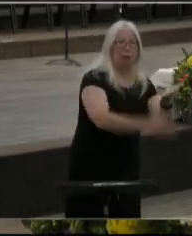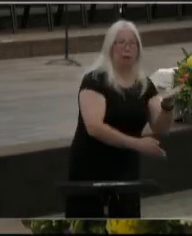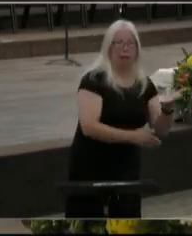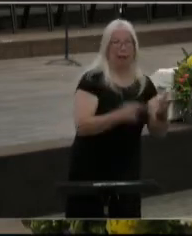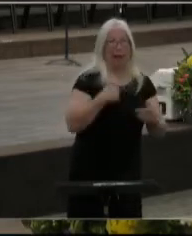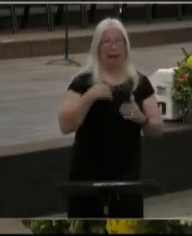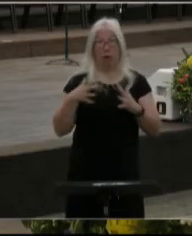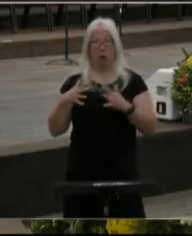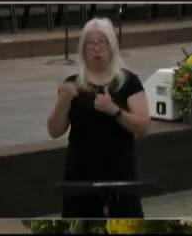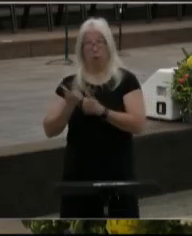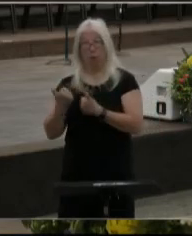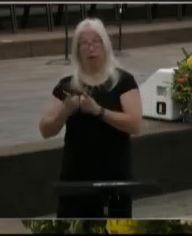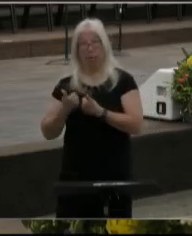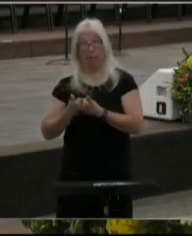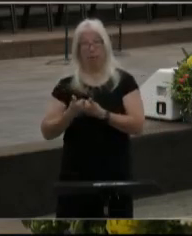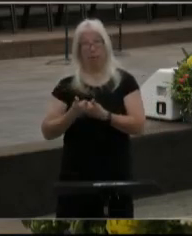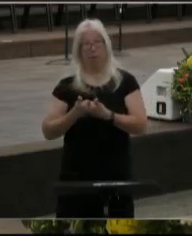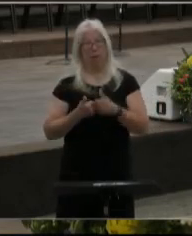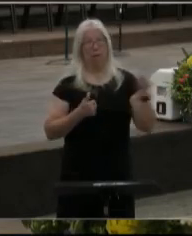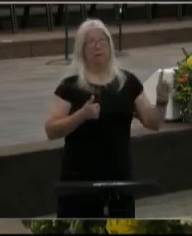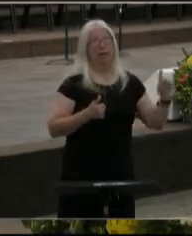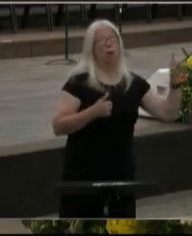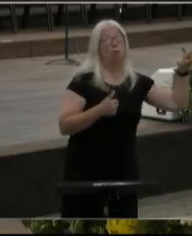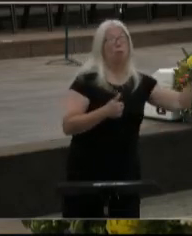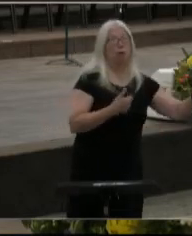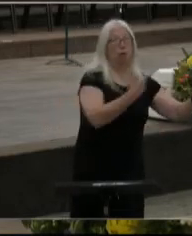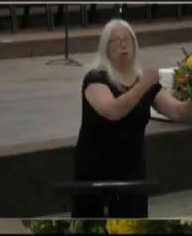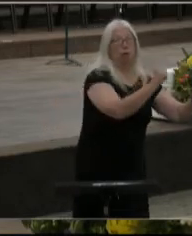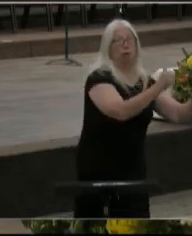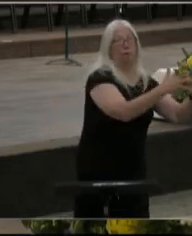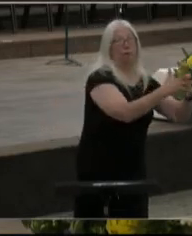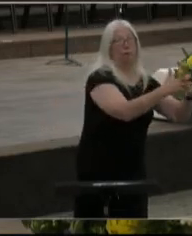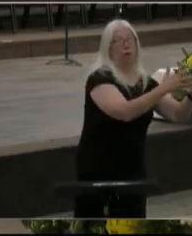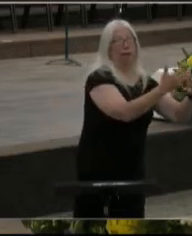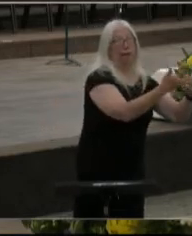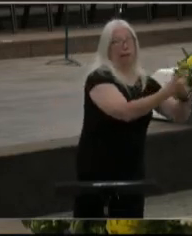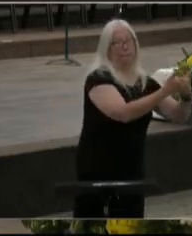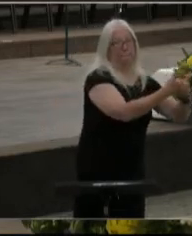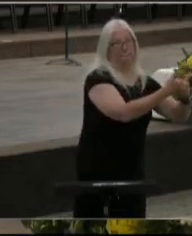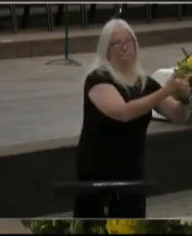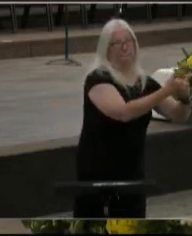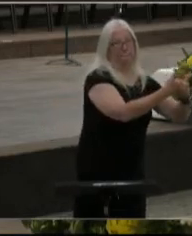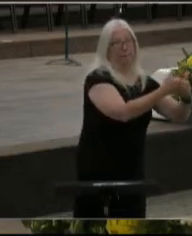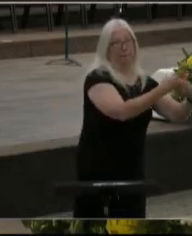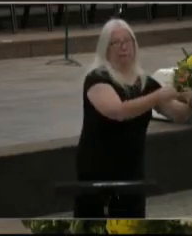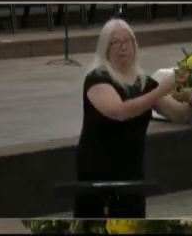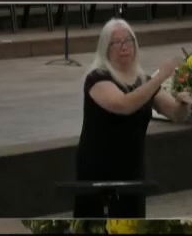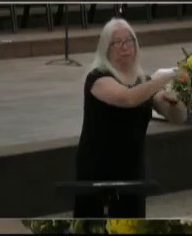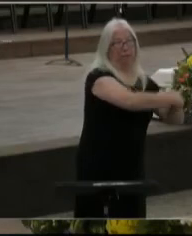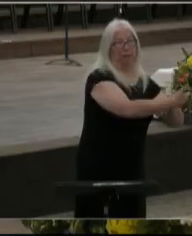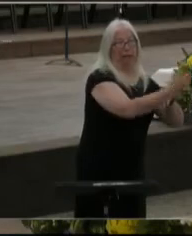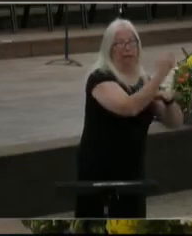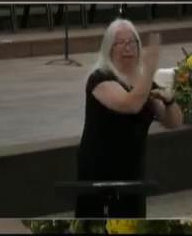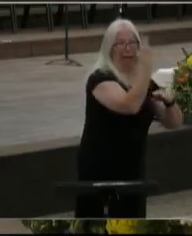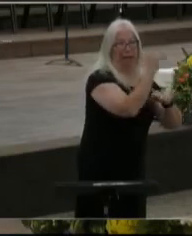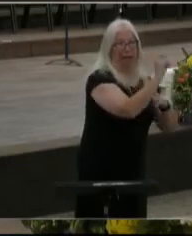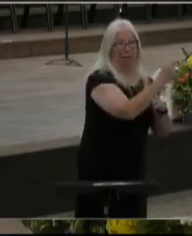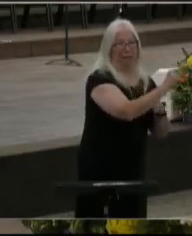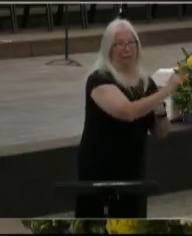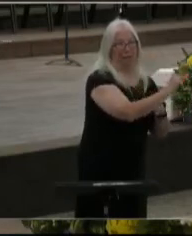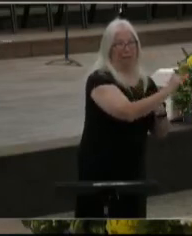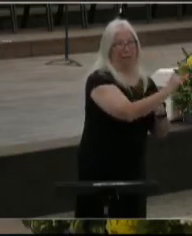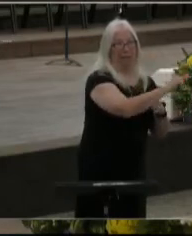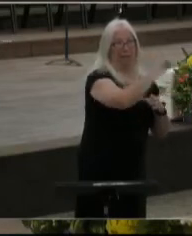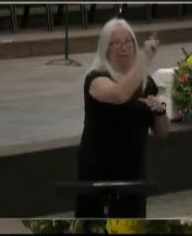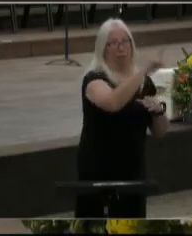get to go to the ball games, but they went to the Georgia football game. And they spent the night in Athens. And